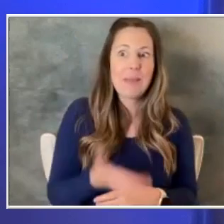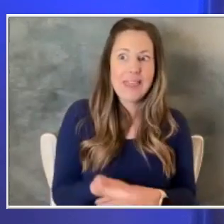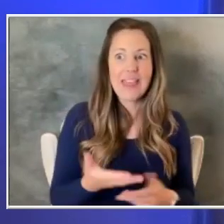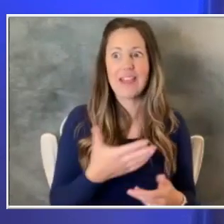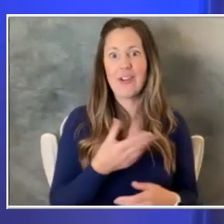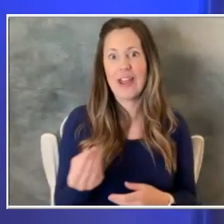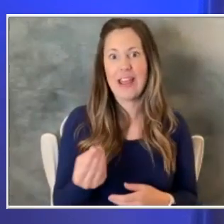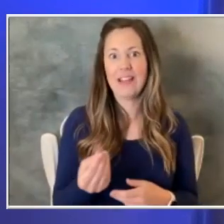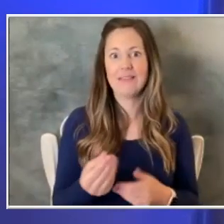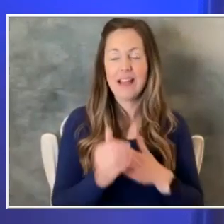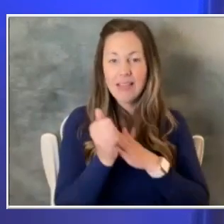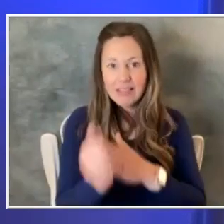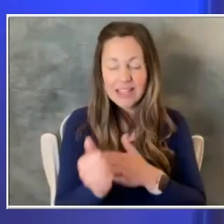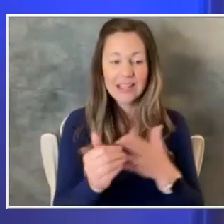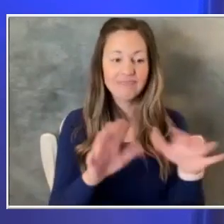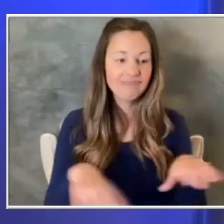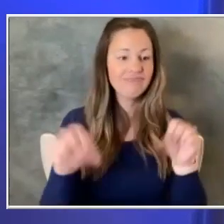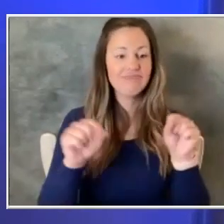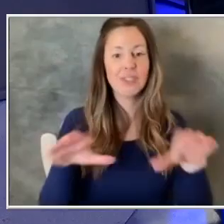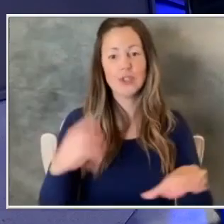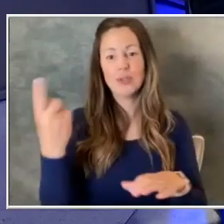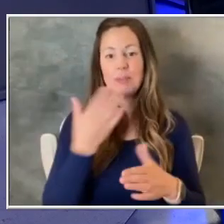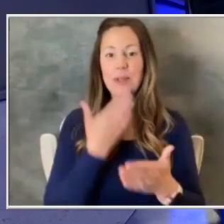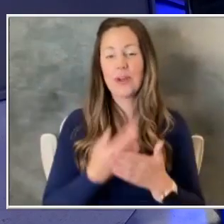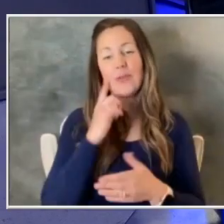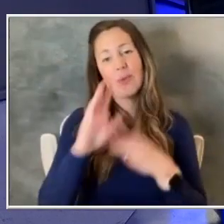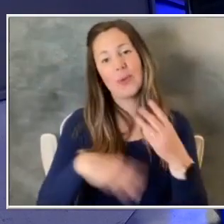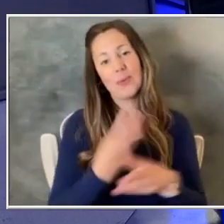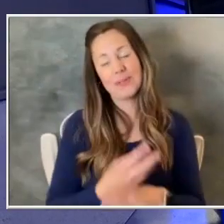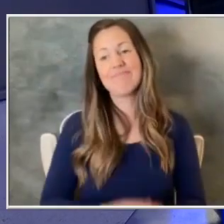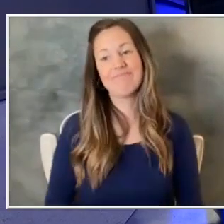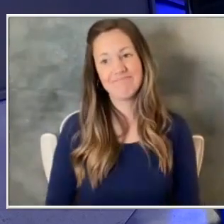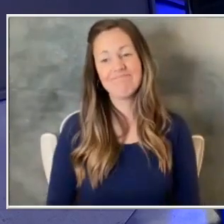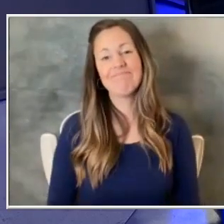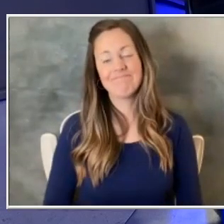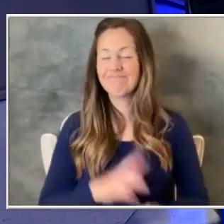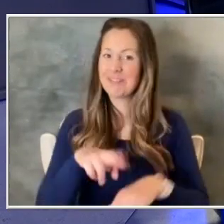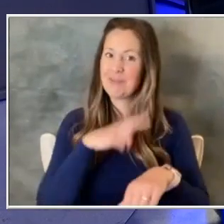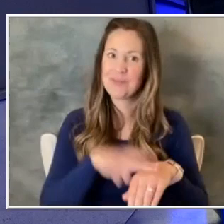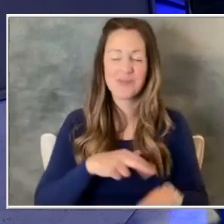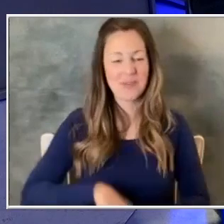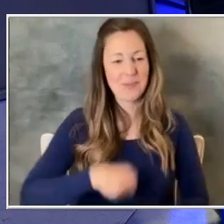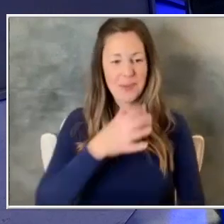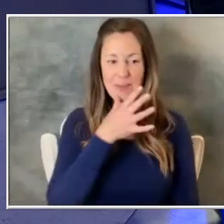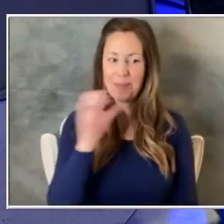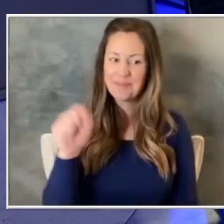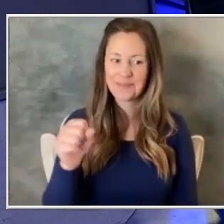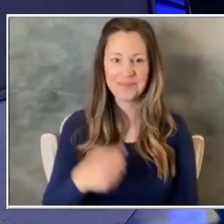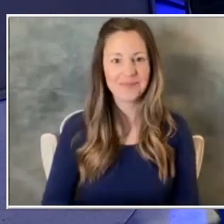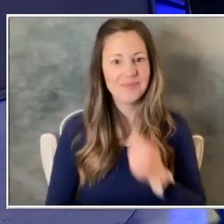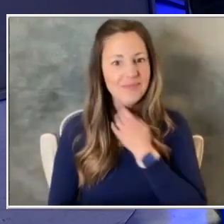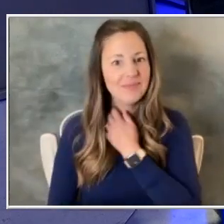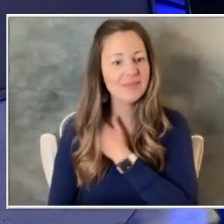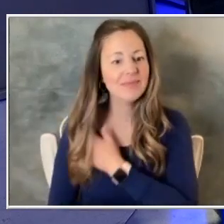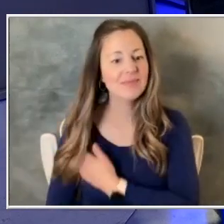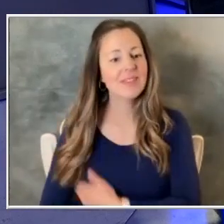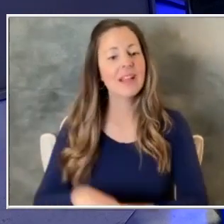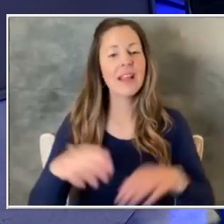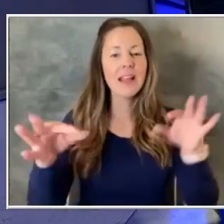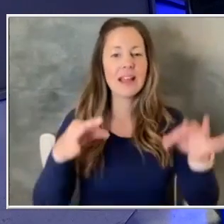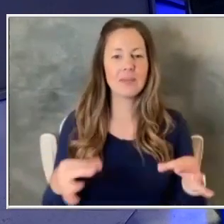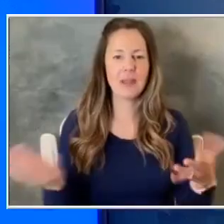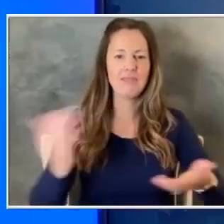the charge to do something good for the world. No doubt, a proud mama. Dr. Jensen, explain the partnership between the Cancer Center and the V